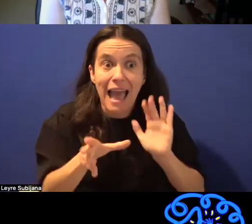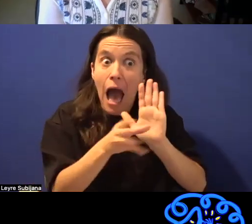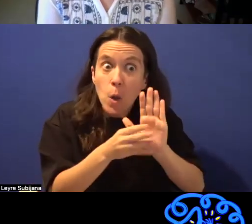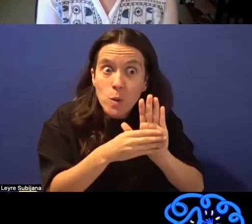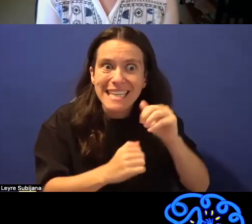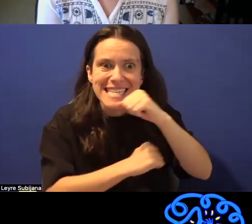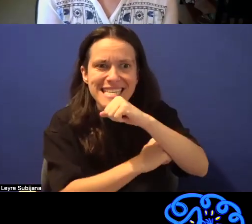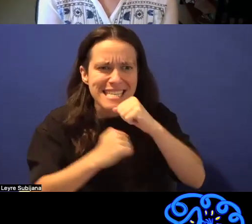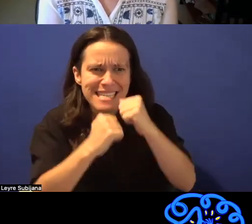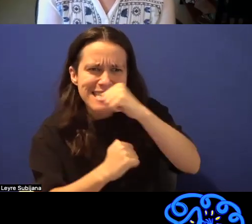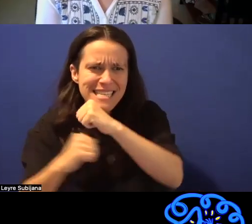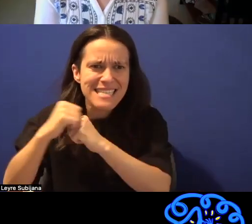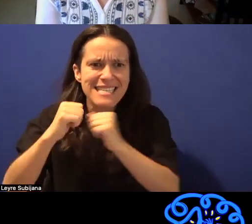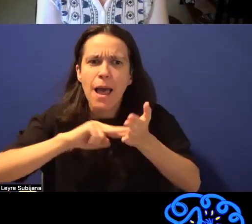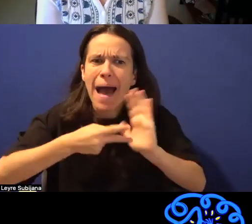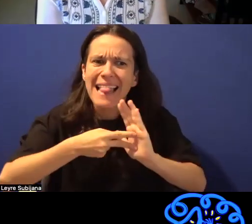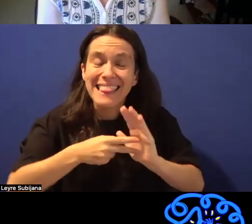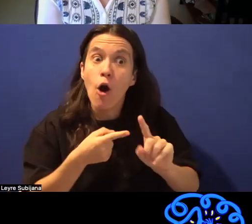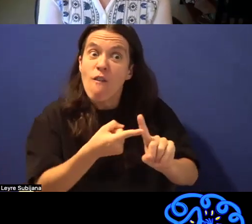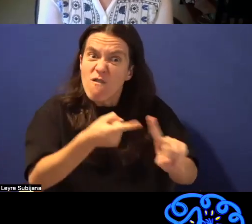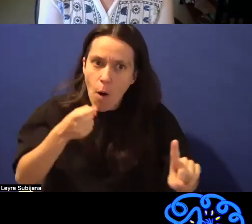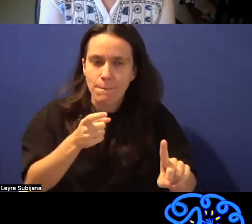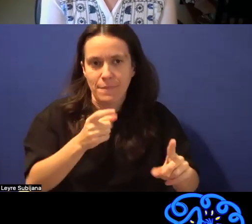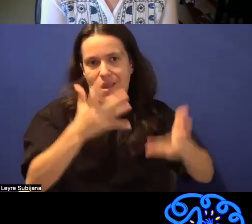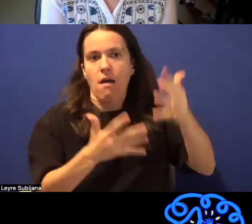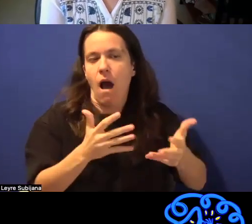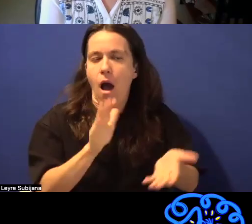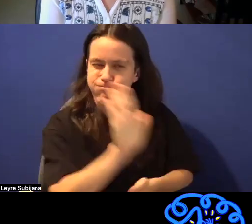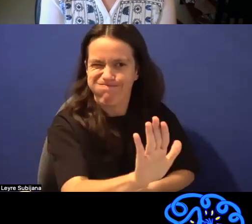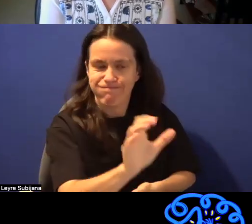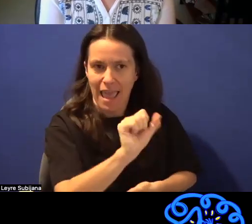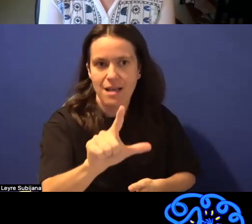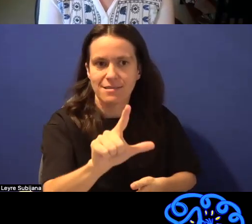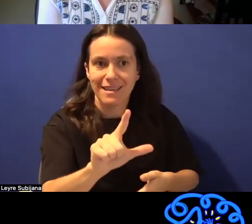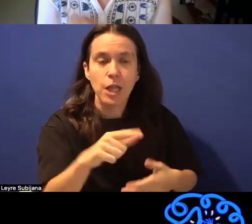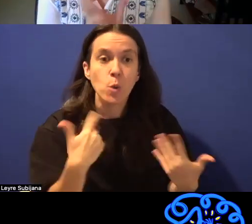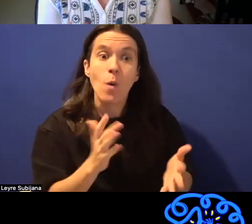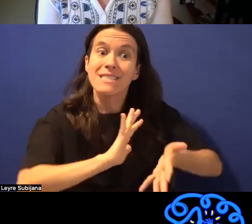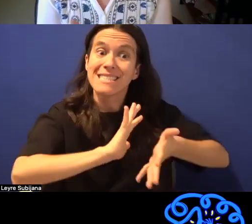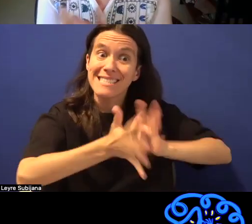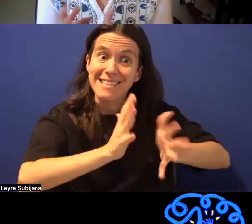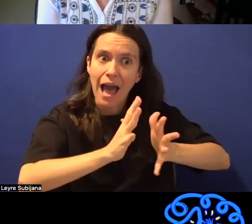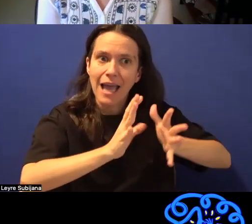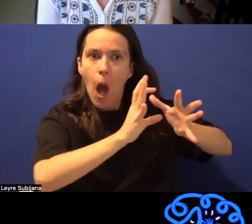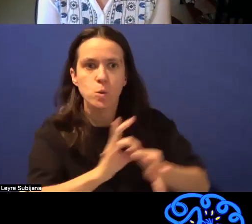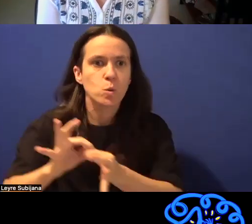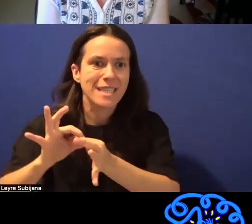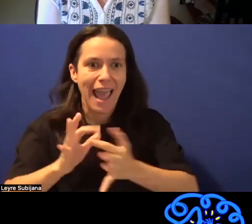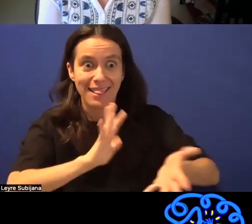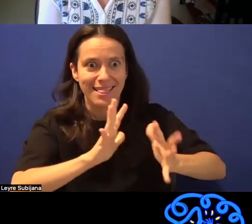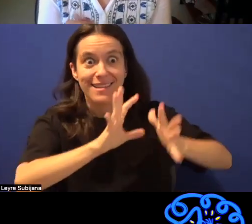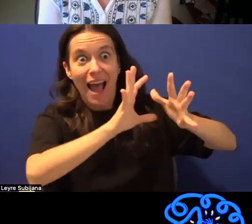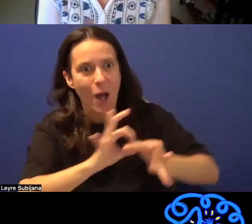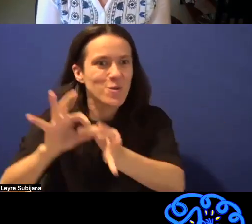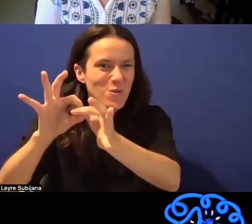using data from ASL, in particular using sign associates, so that we could do this analysis of semantic density, as well